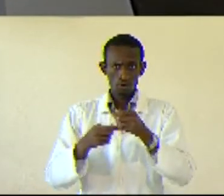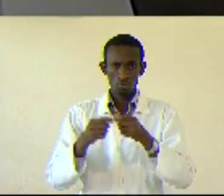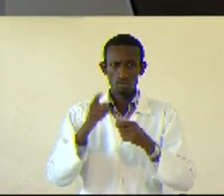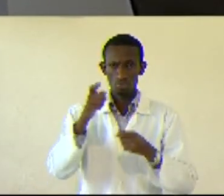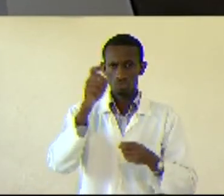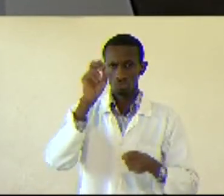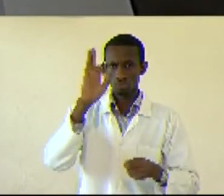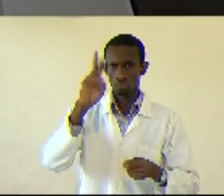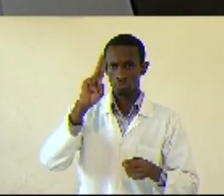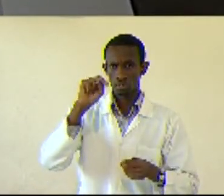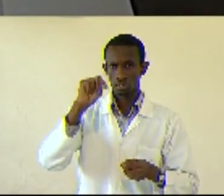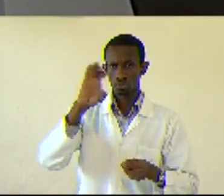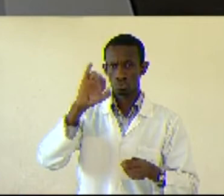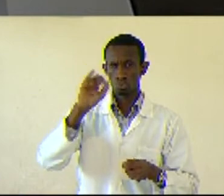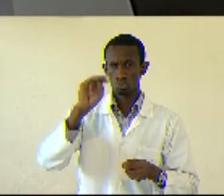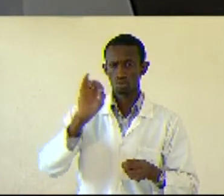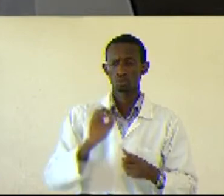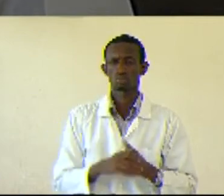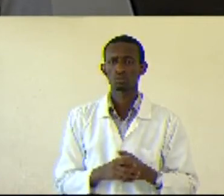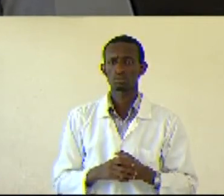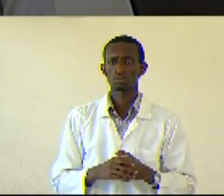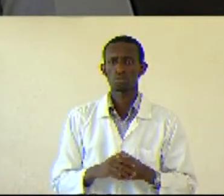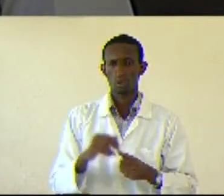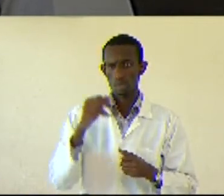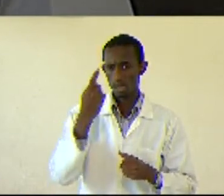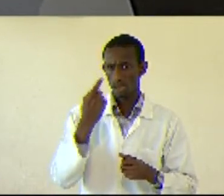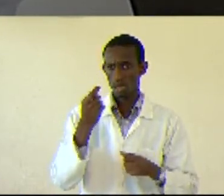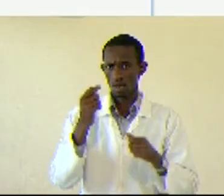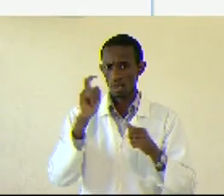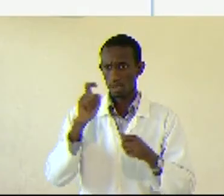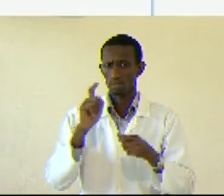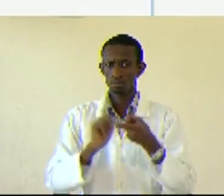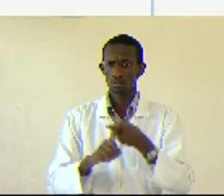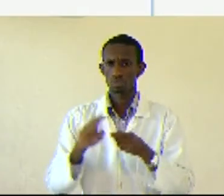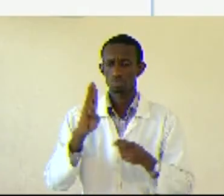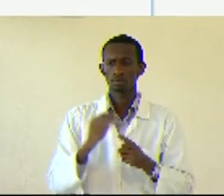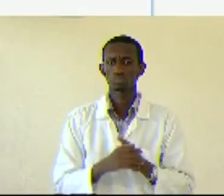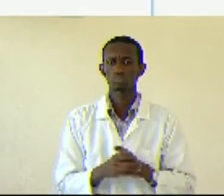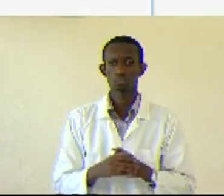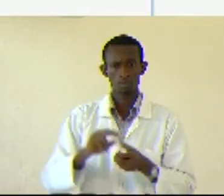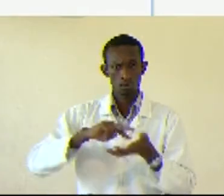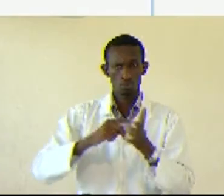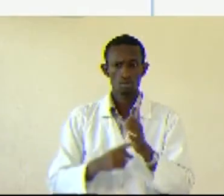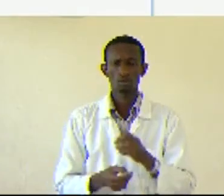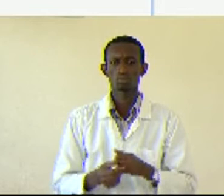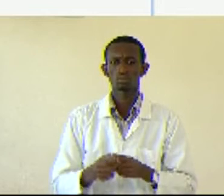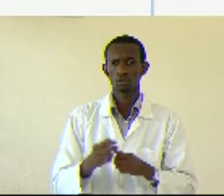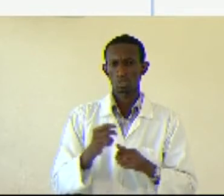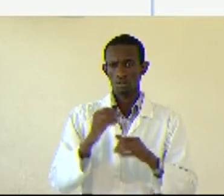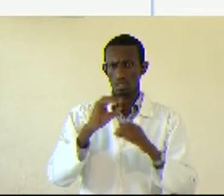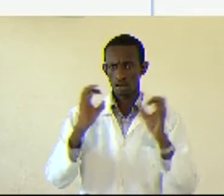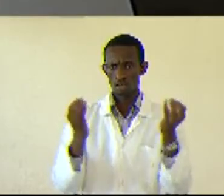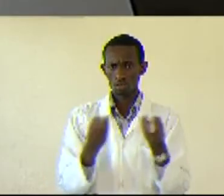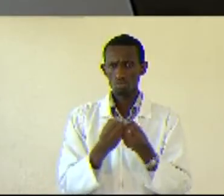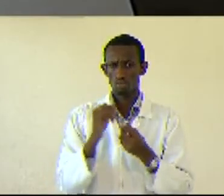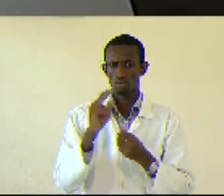you 1 divided by ax plus b. Means that the integral of 1 over ax plus